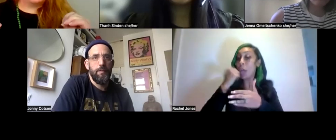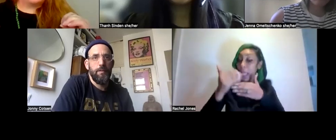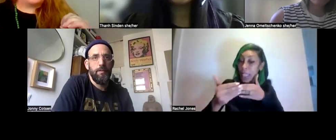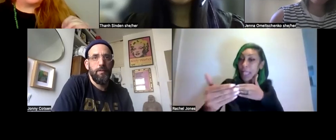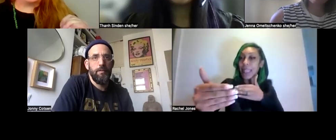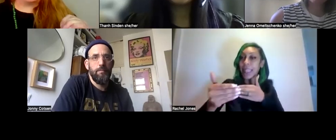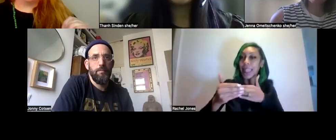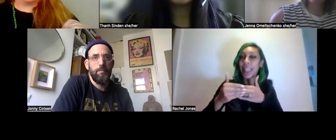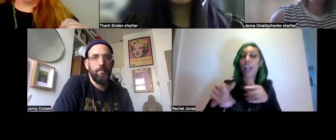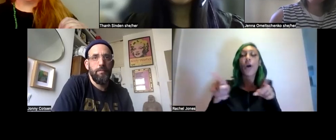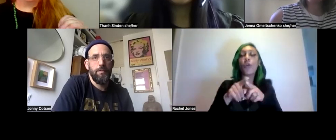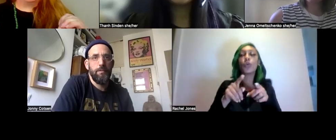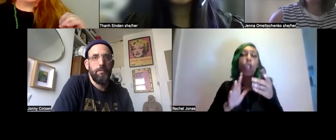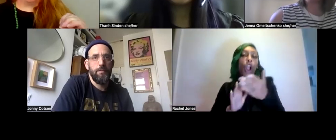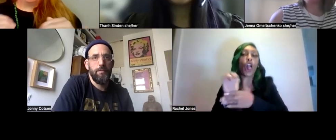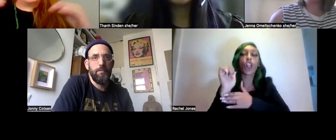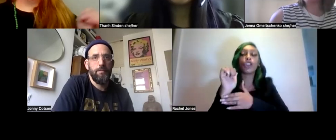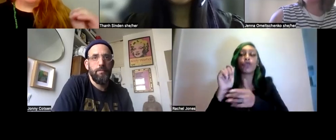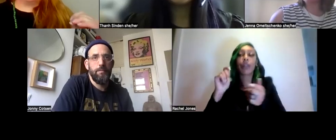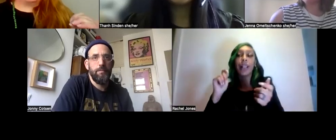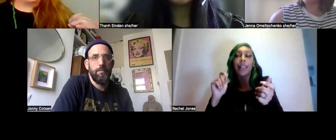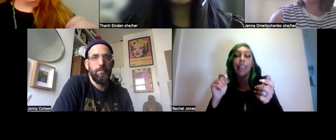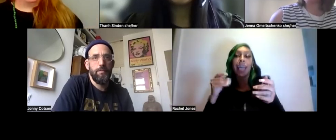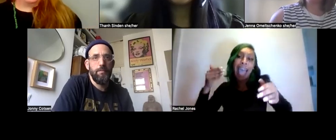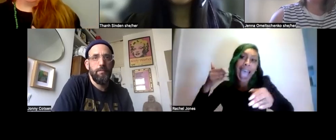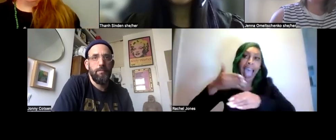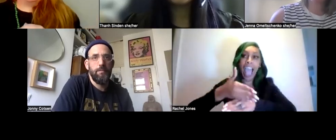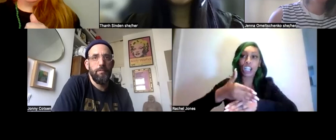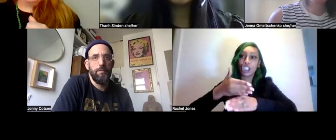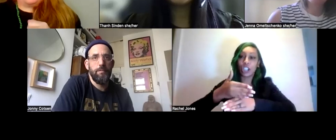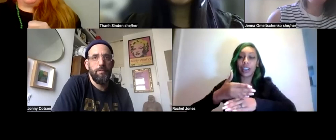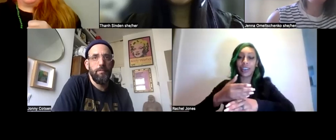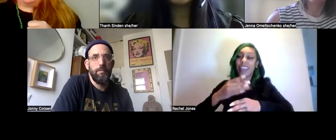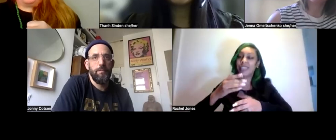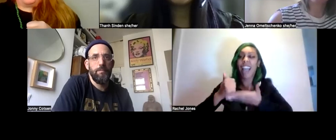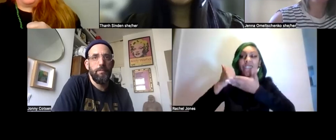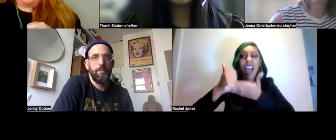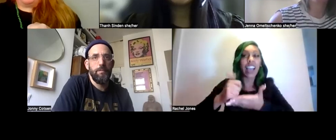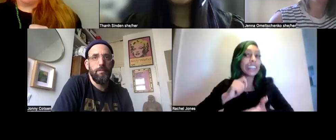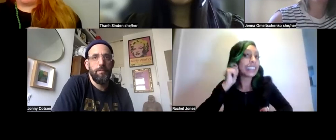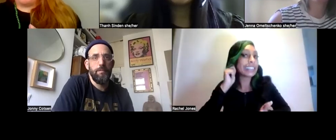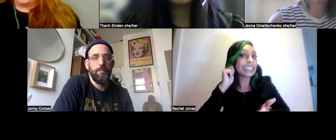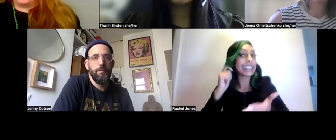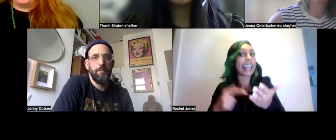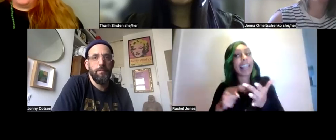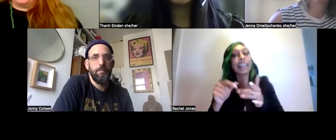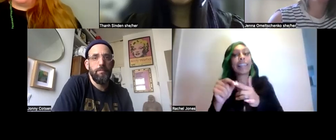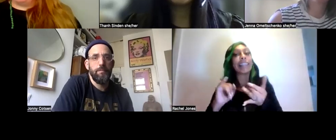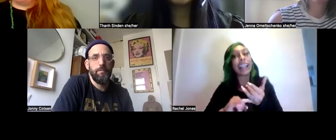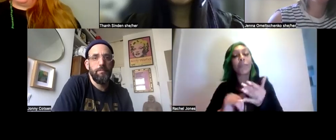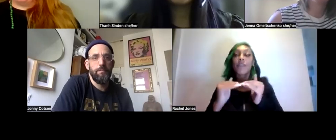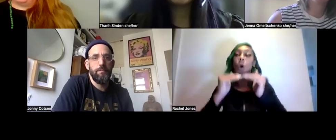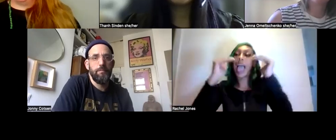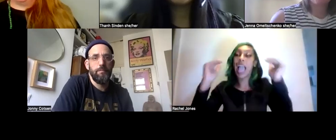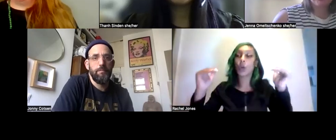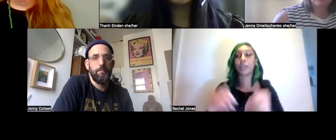action towards the end around what we can all be doing to make things more equitable and equal.